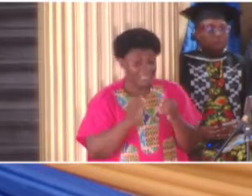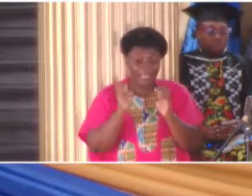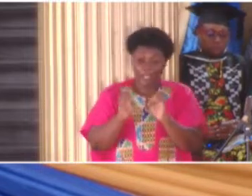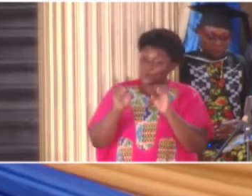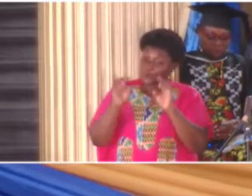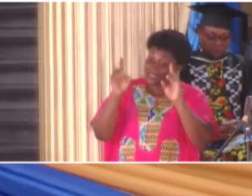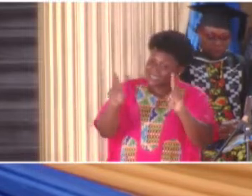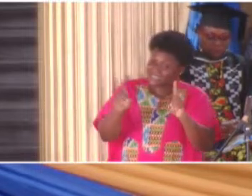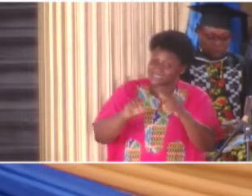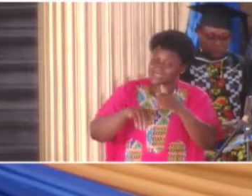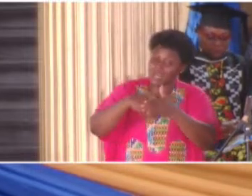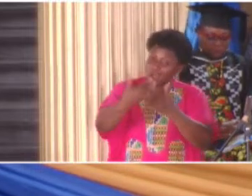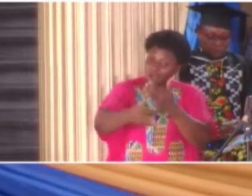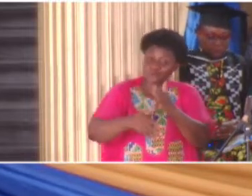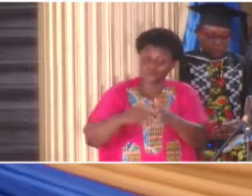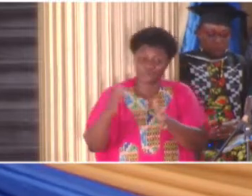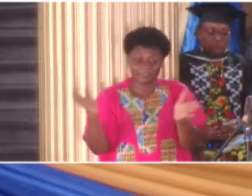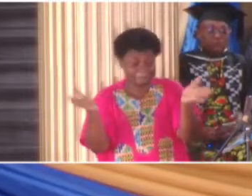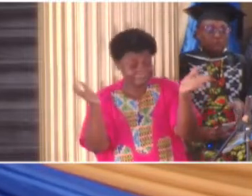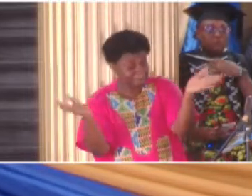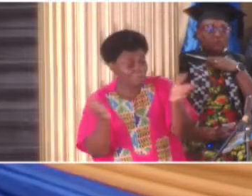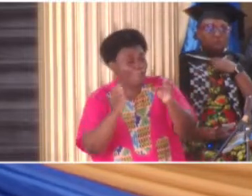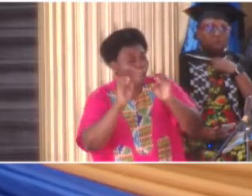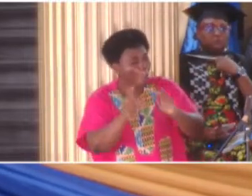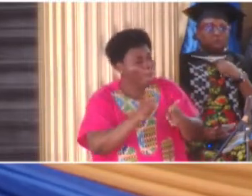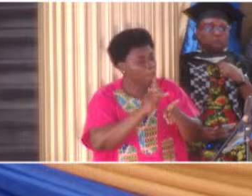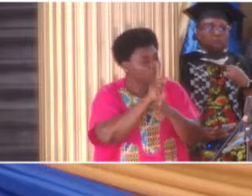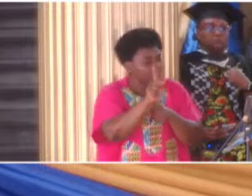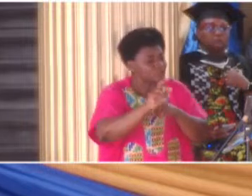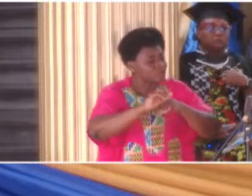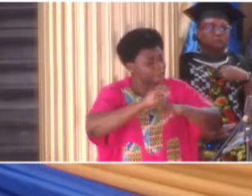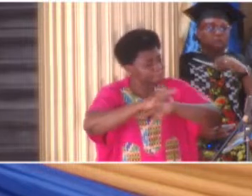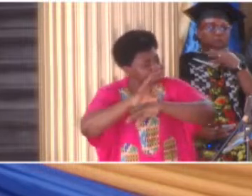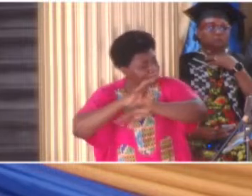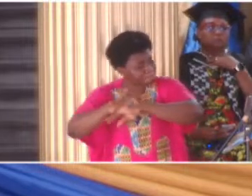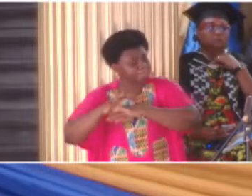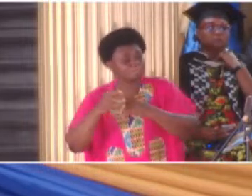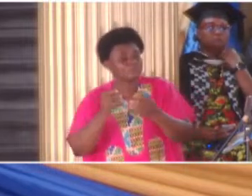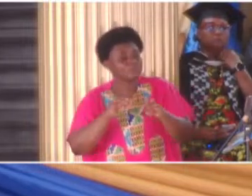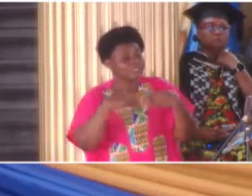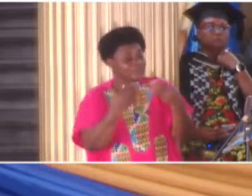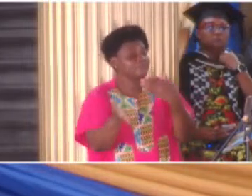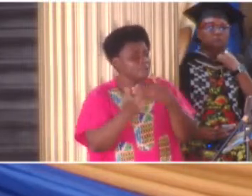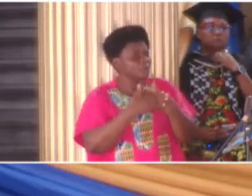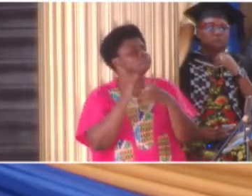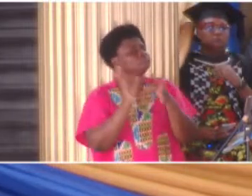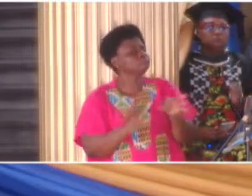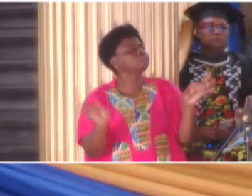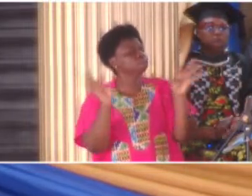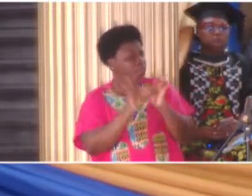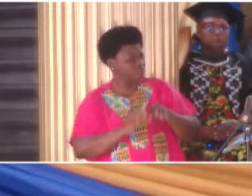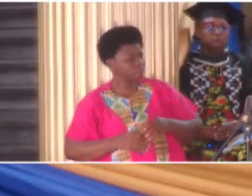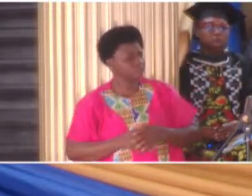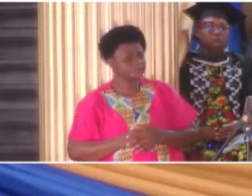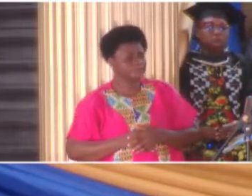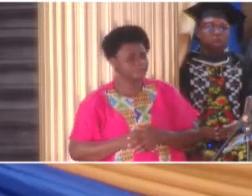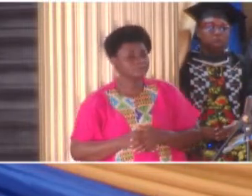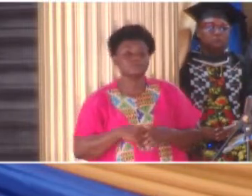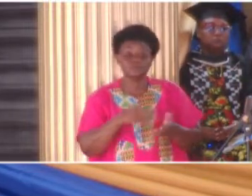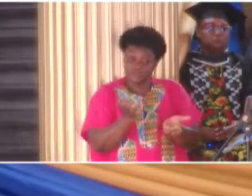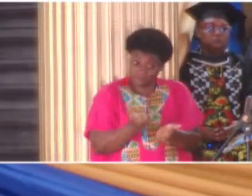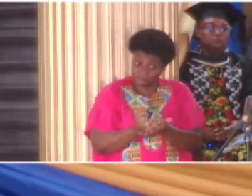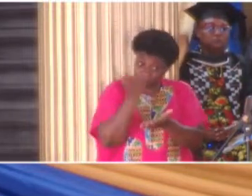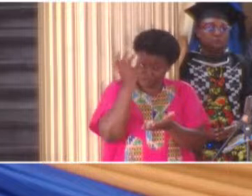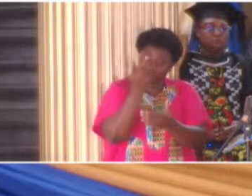educational outreach projects, or professional mentorship, giving back is very, very important. It